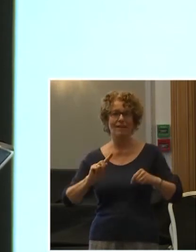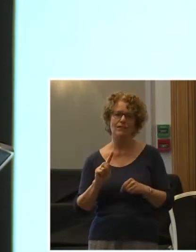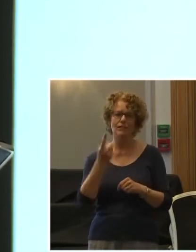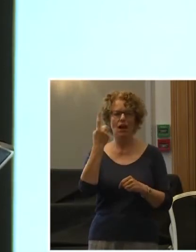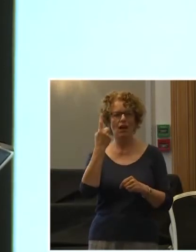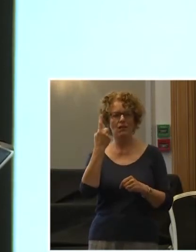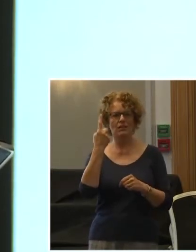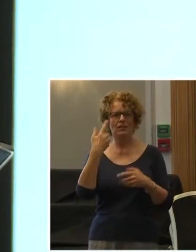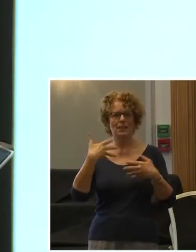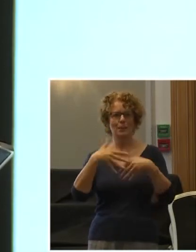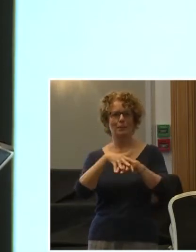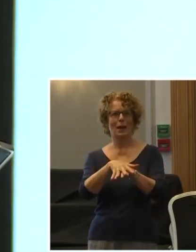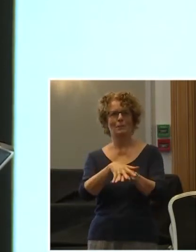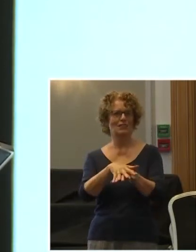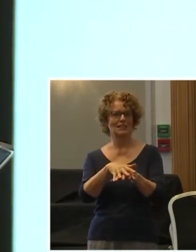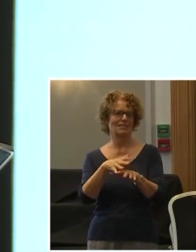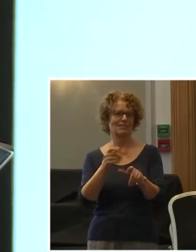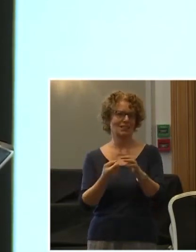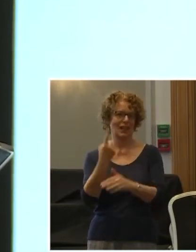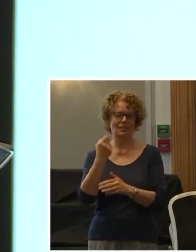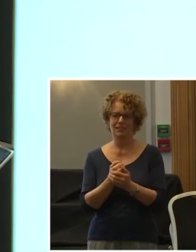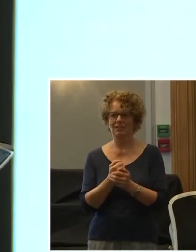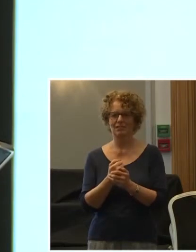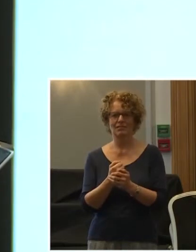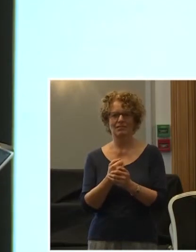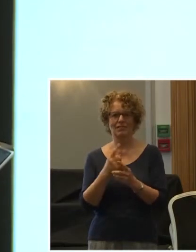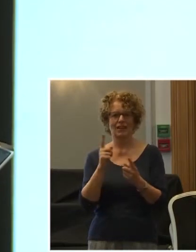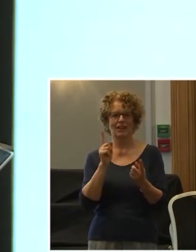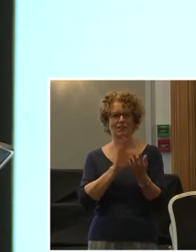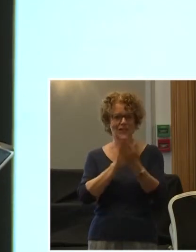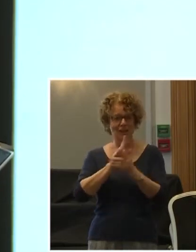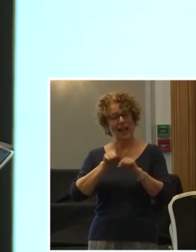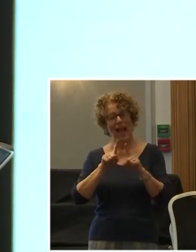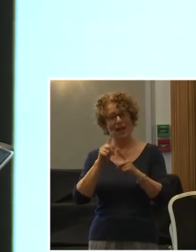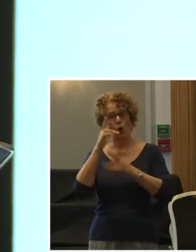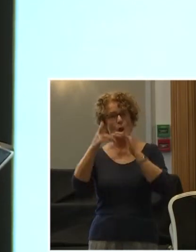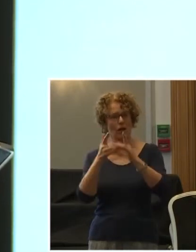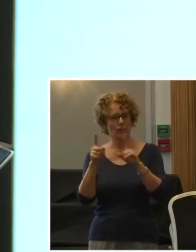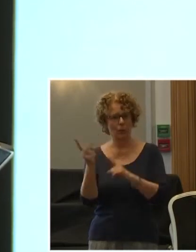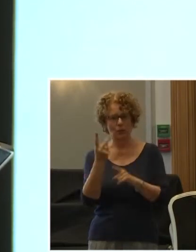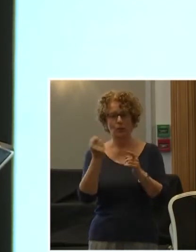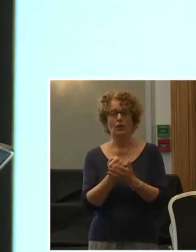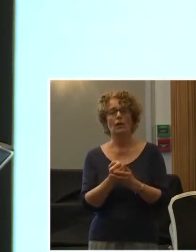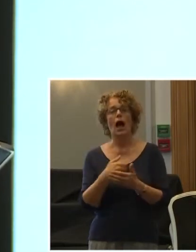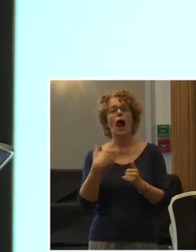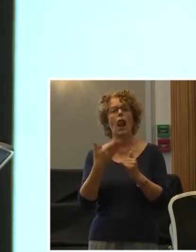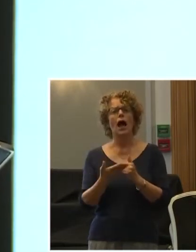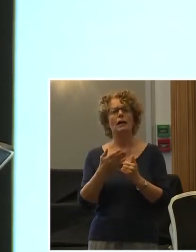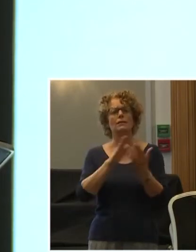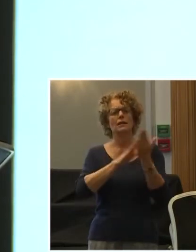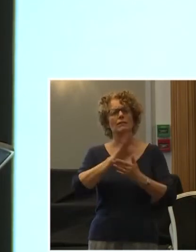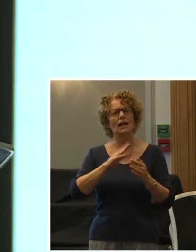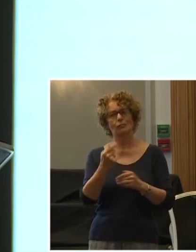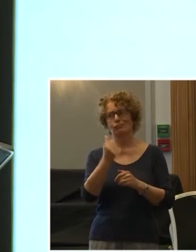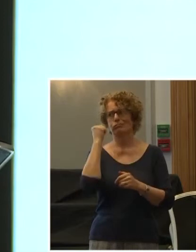first hybrid event. And our last face-to-face conference was way back in 2019. And I